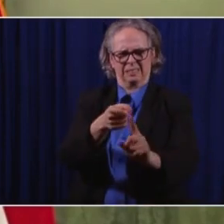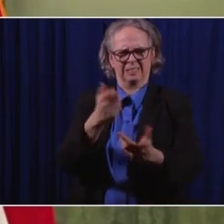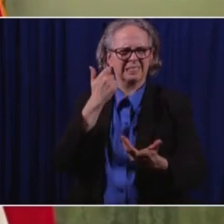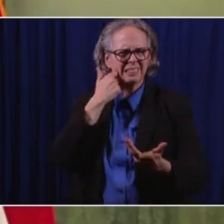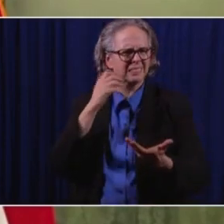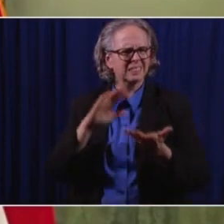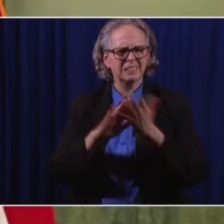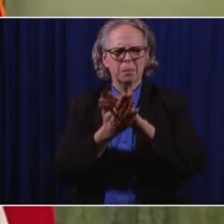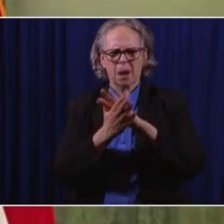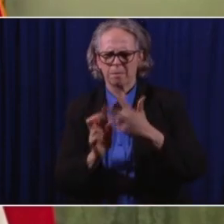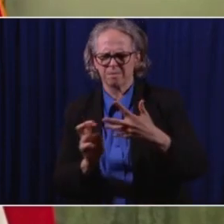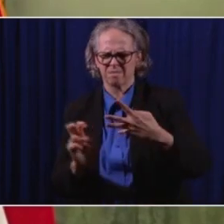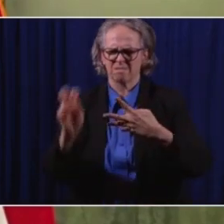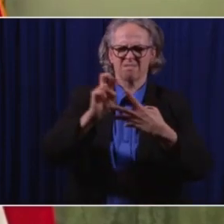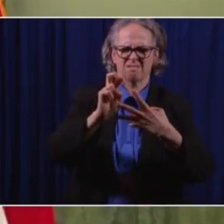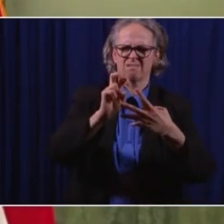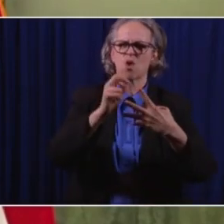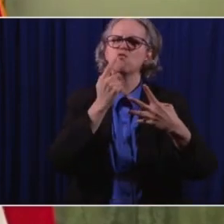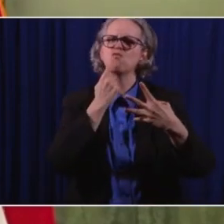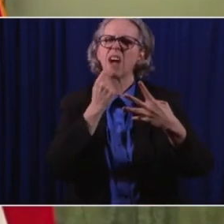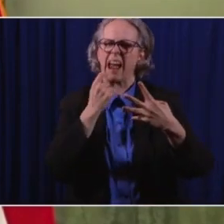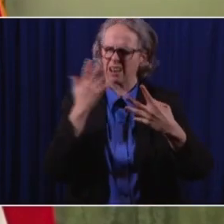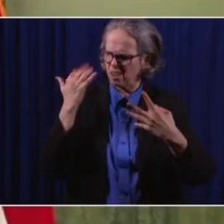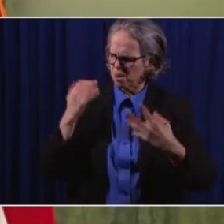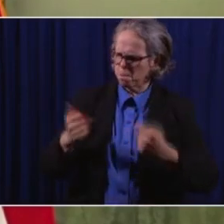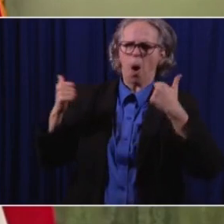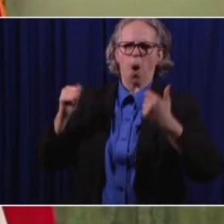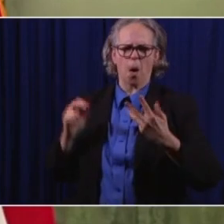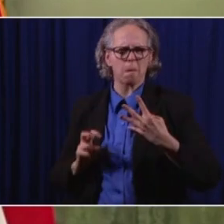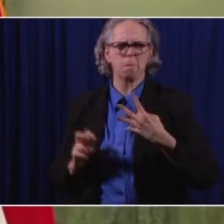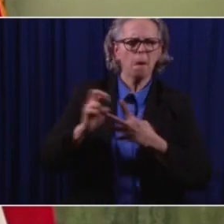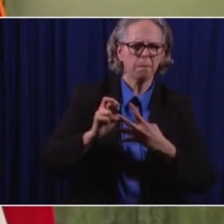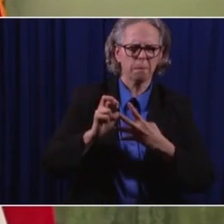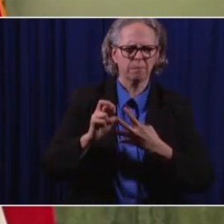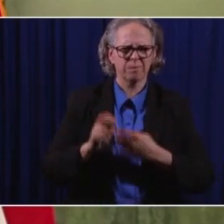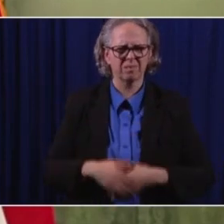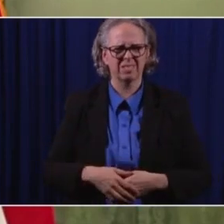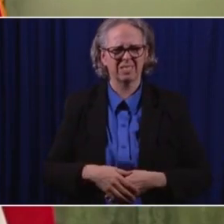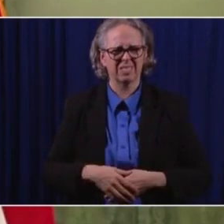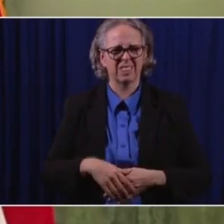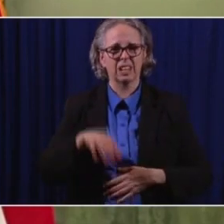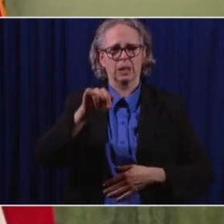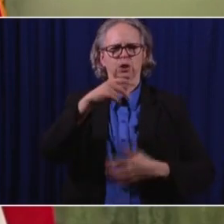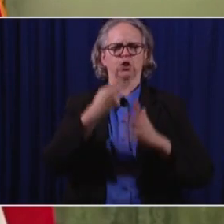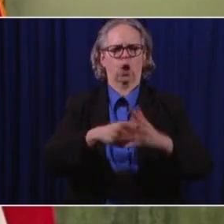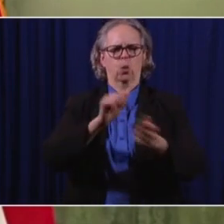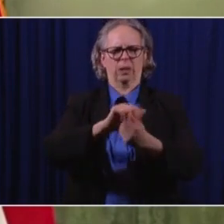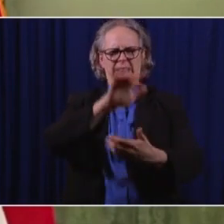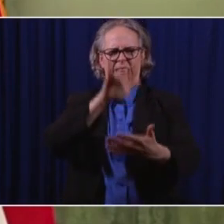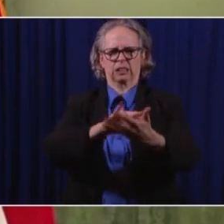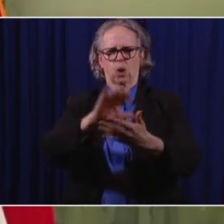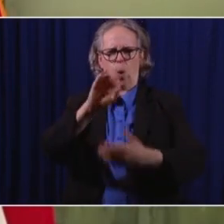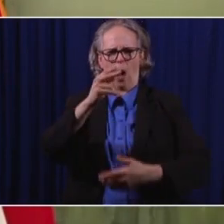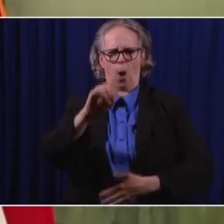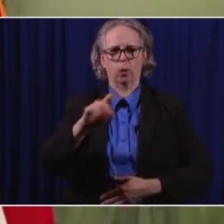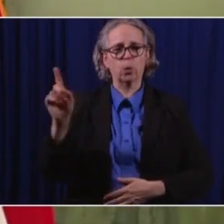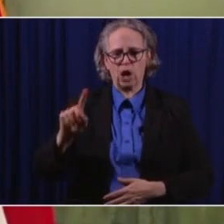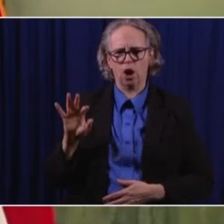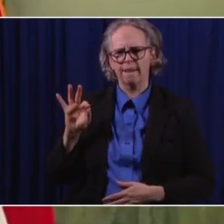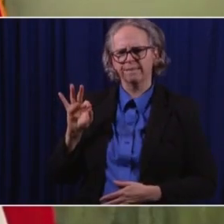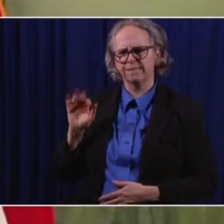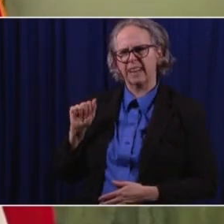in order of incidents. And the first is Central Ohio and Fayette County. Fayette County